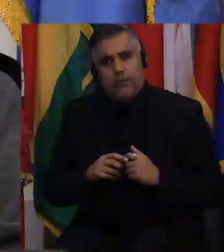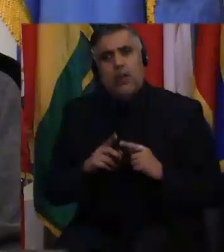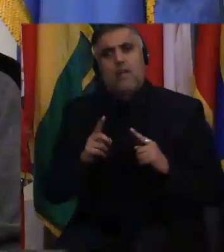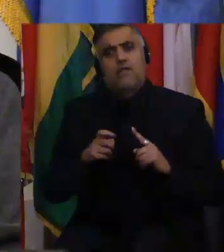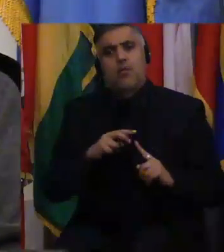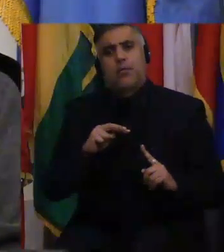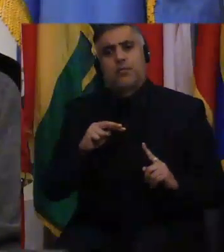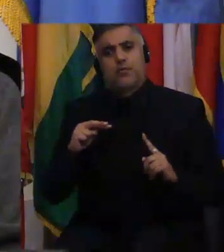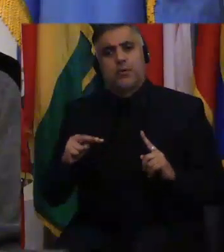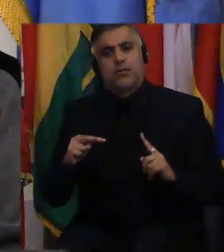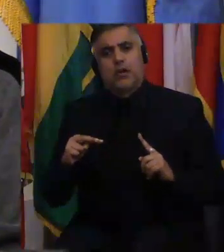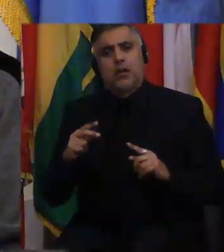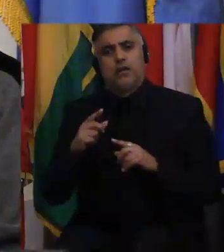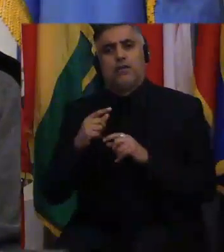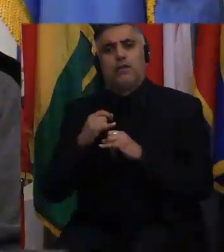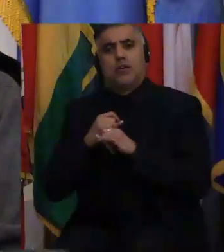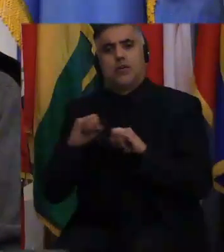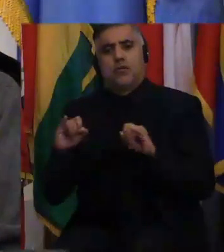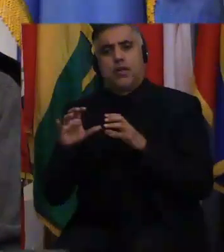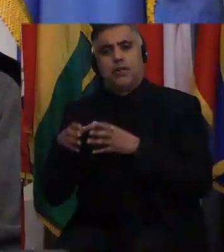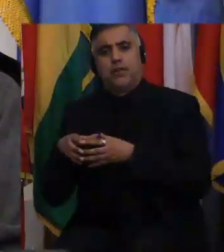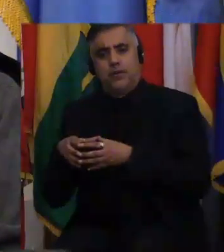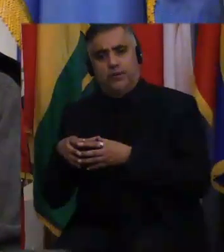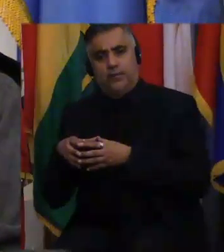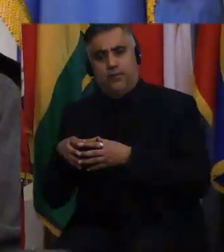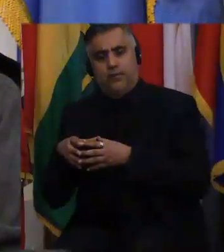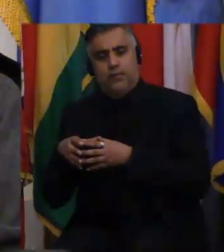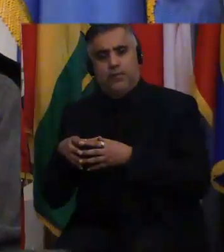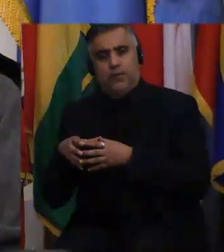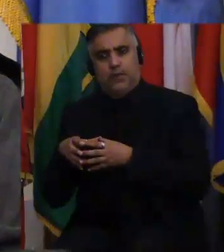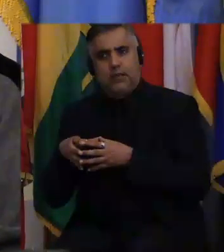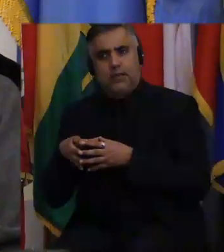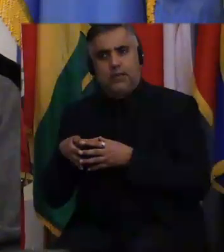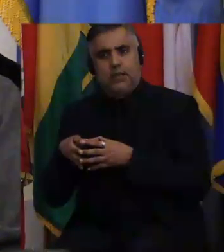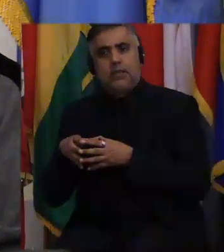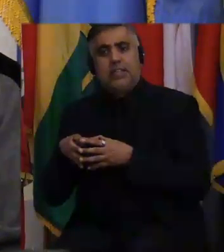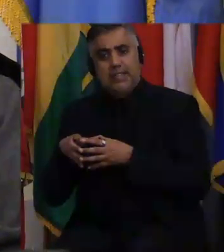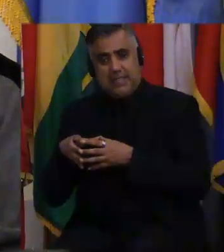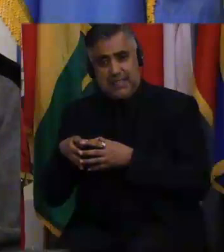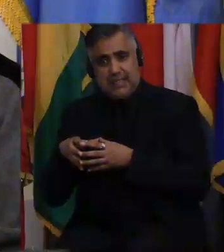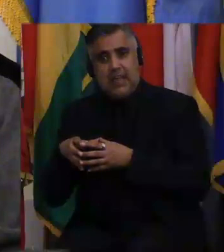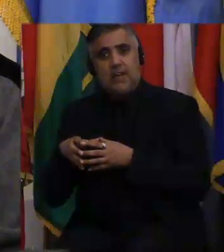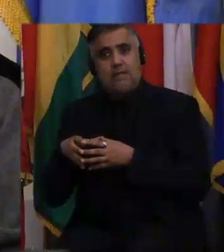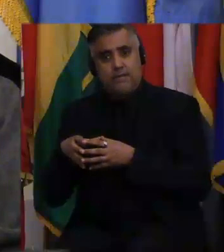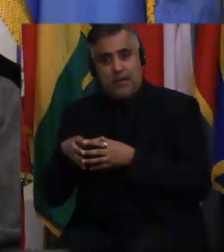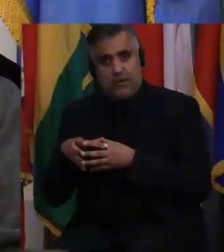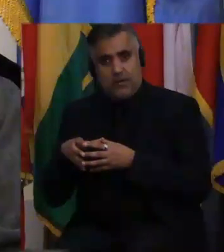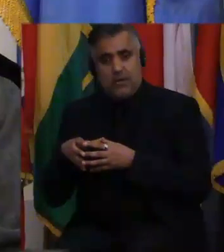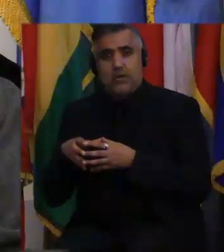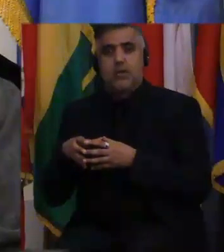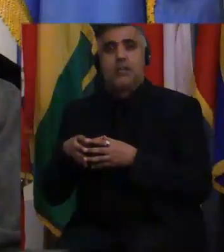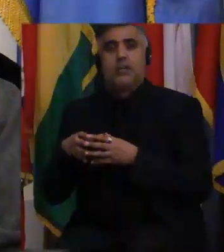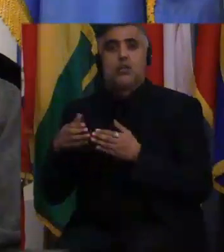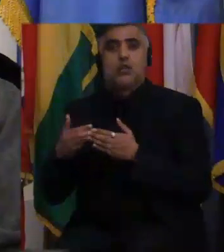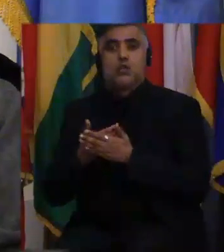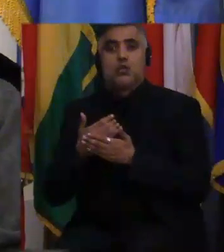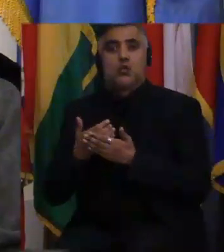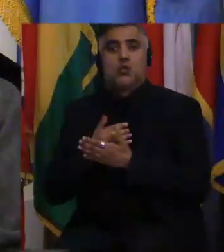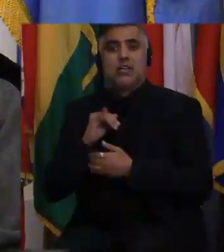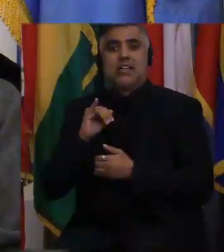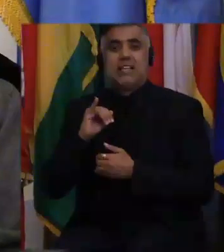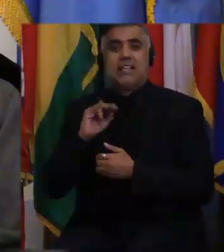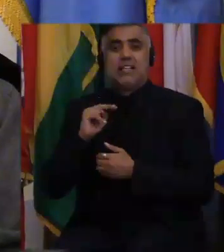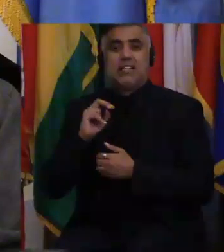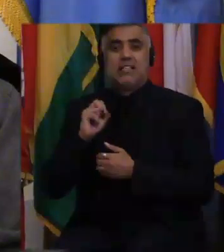the perspective of Grevio, I would say that this is really a very, Istanbul Convention is a very new